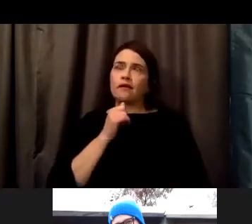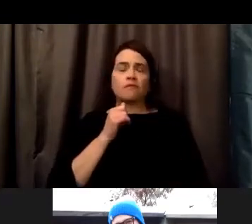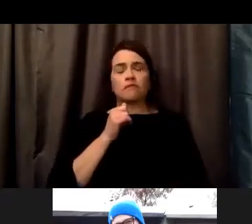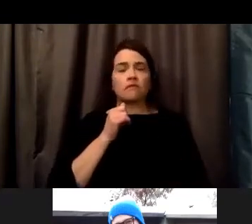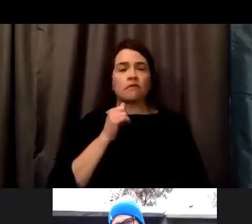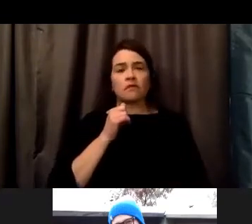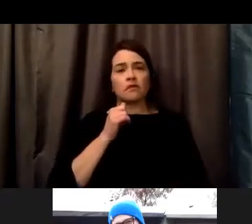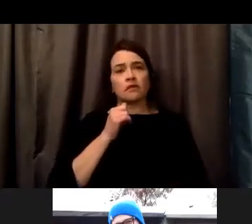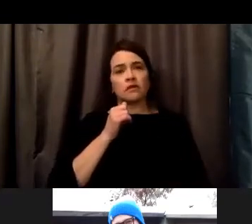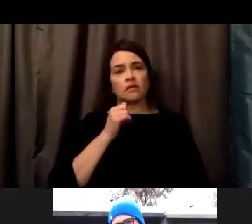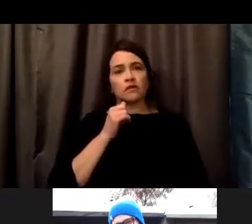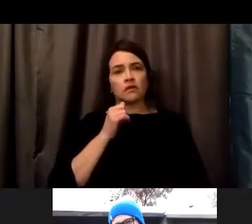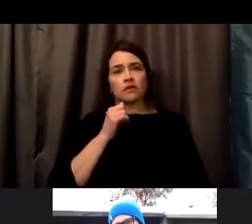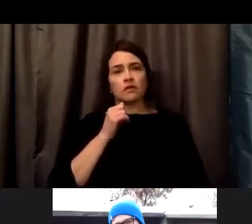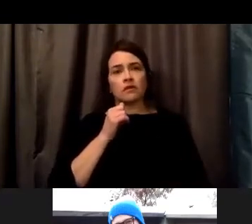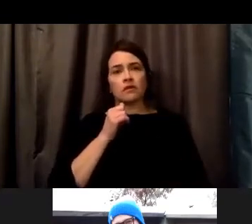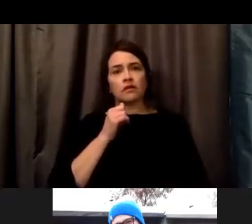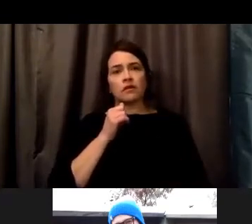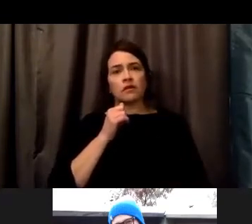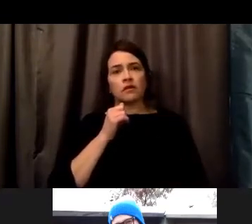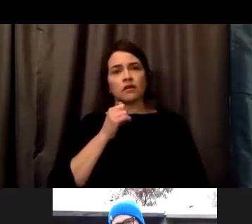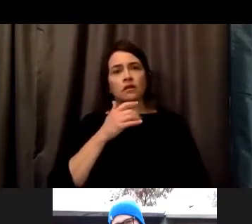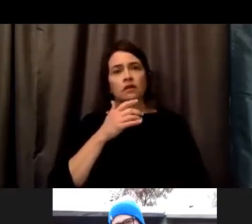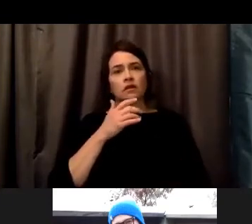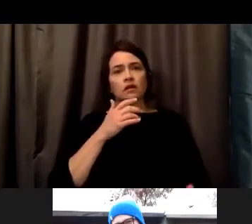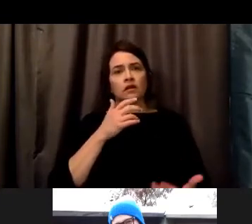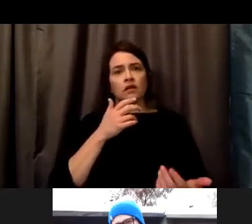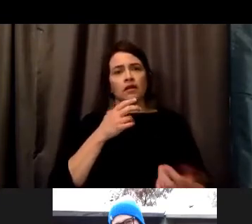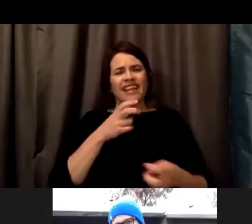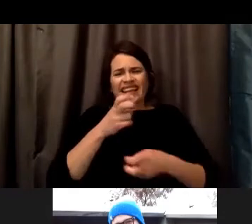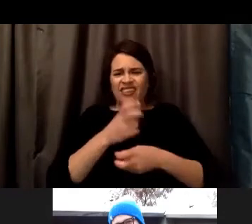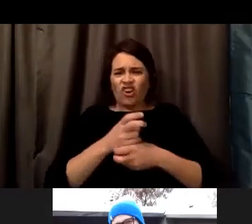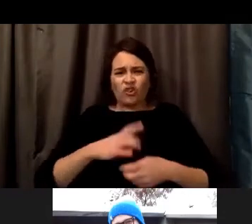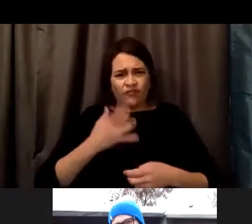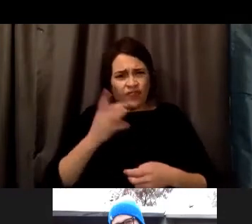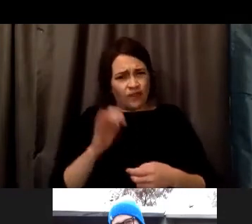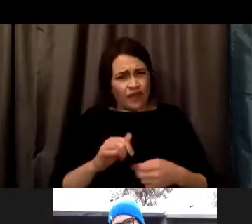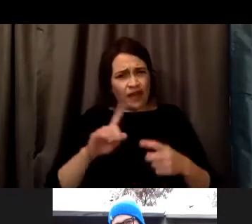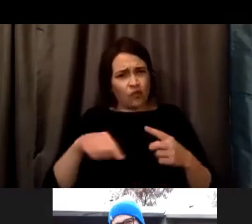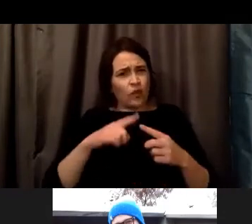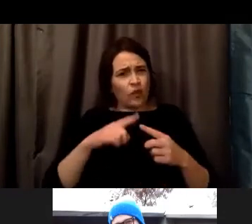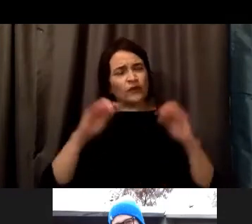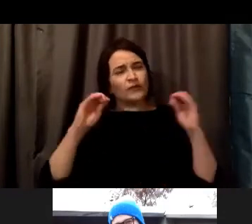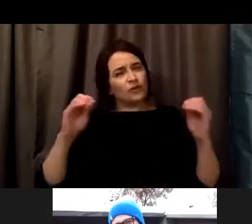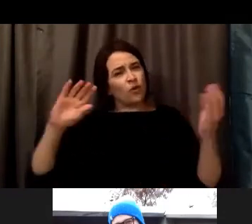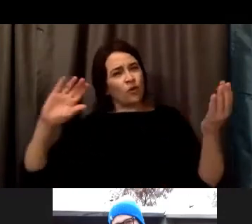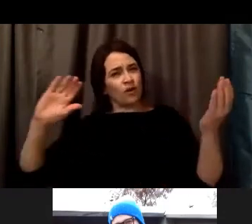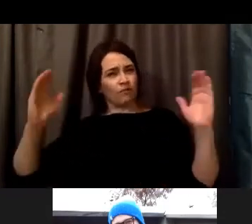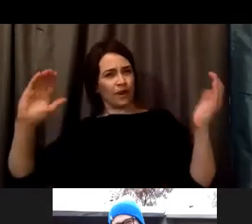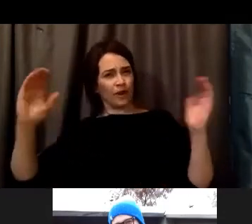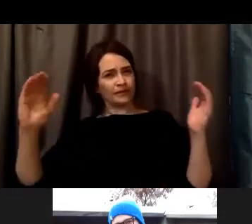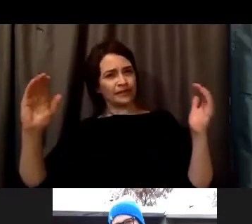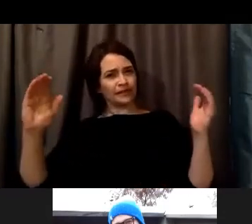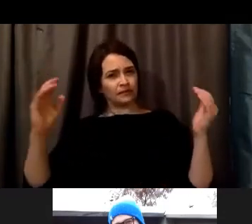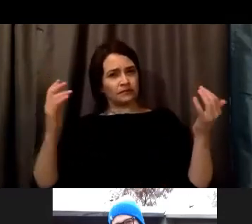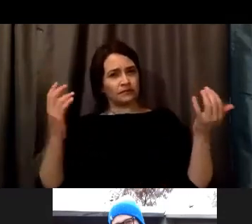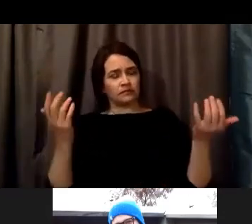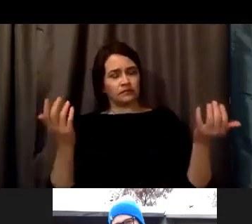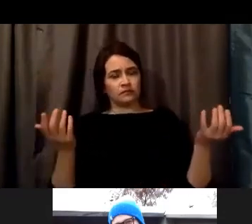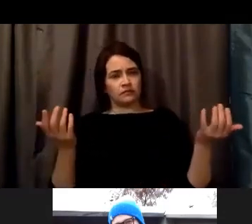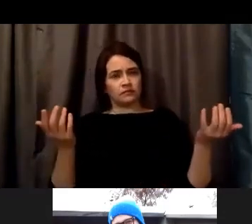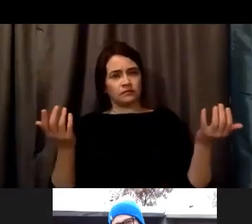or because it's hard to feel pain and suffering when there's no comparison. It's hard to contrast America